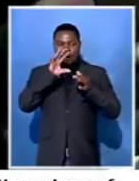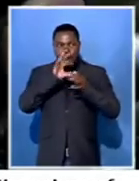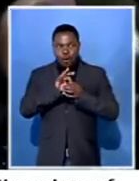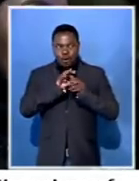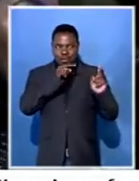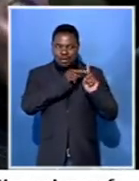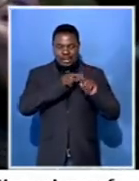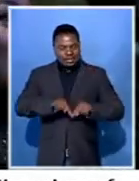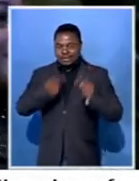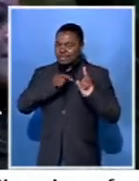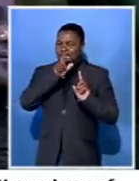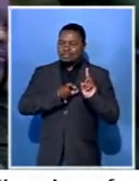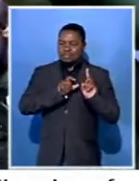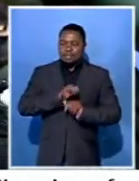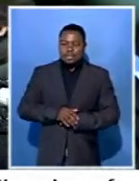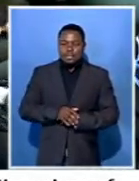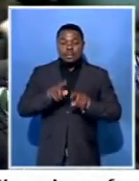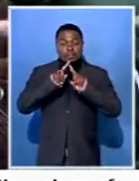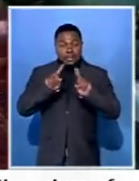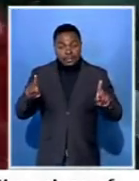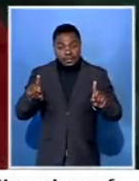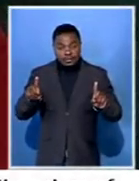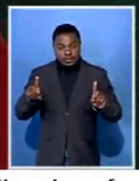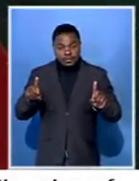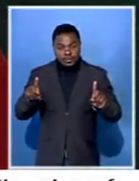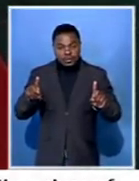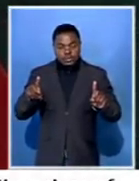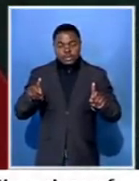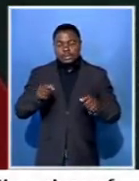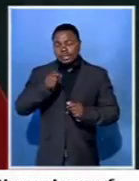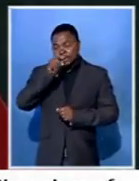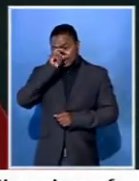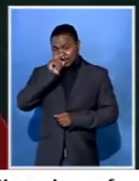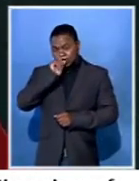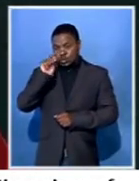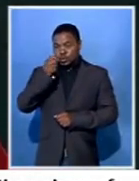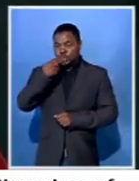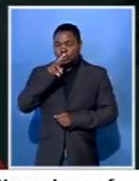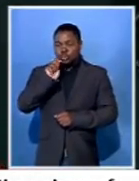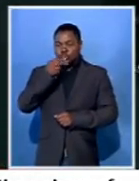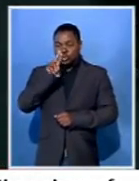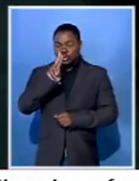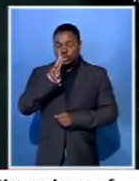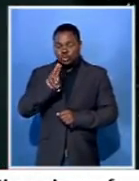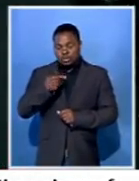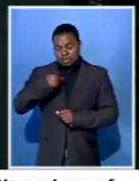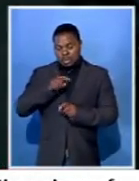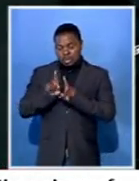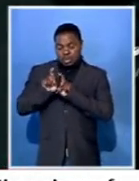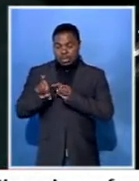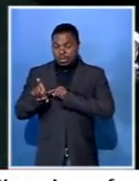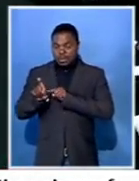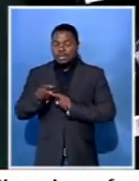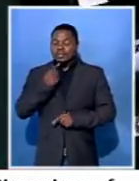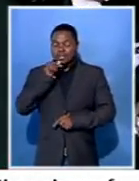something else. But Osis Tutu, sitting right next to me here,